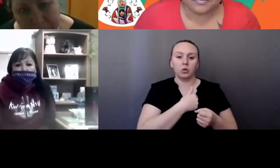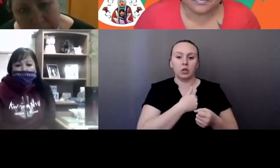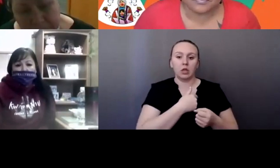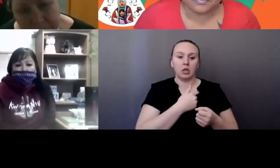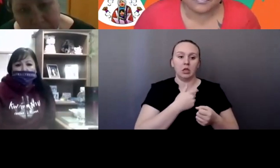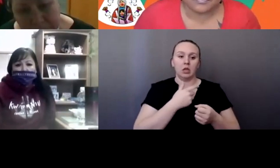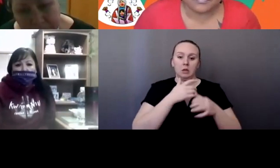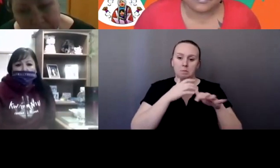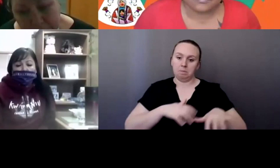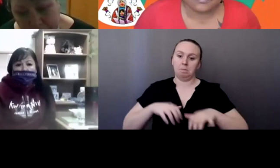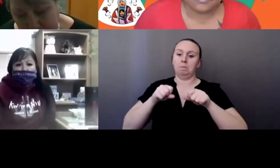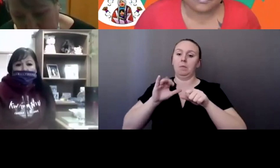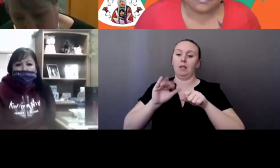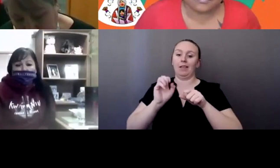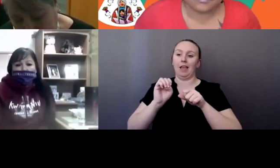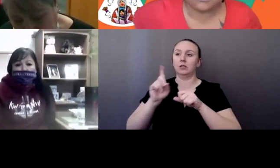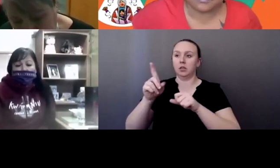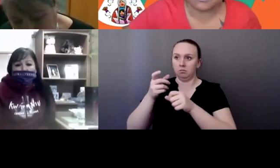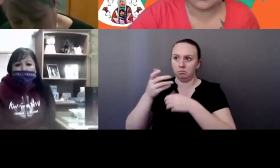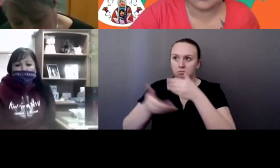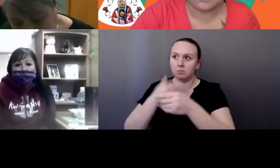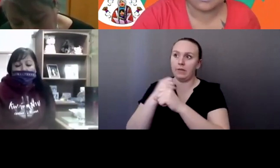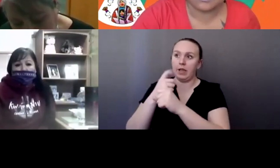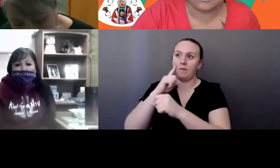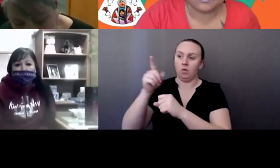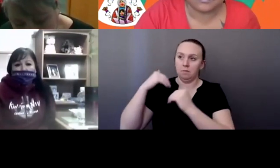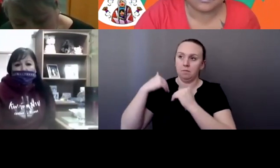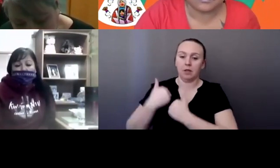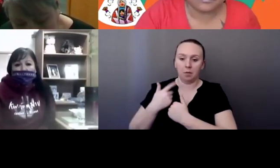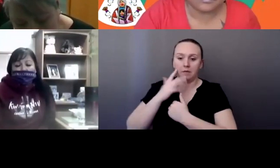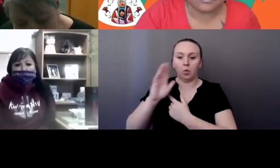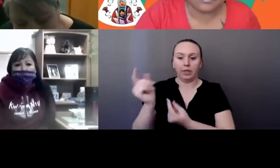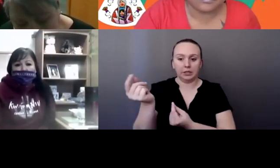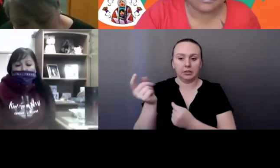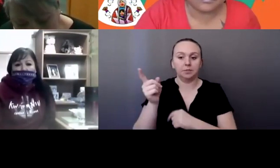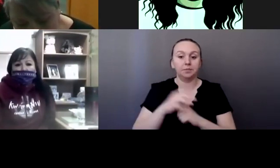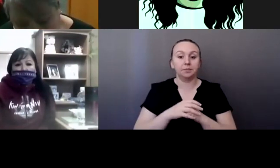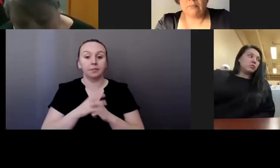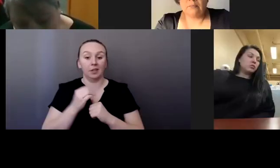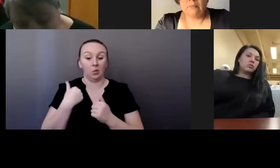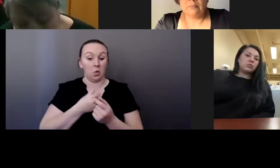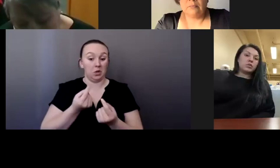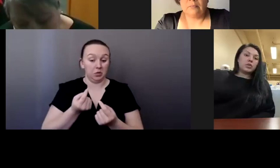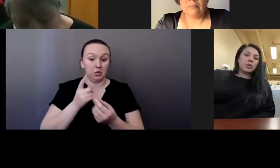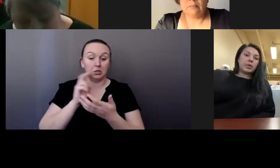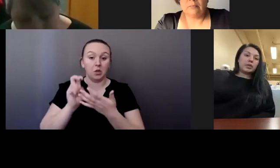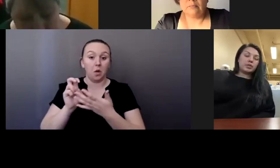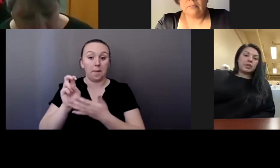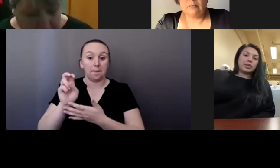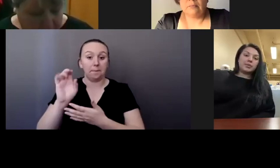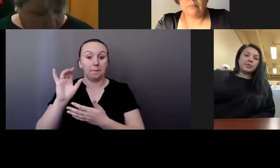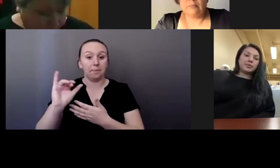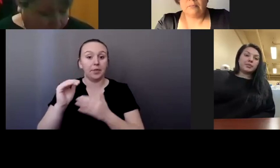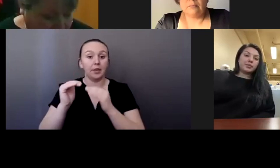for their actions. And we basically go up the chain of command